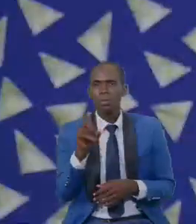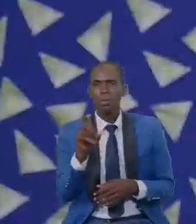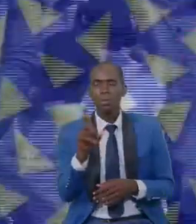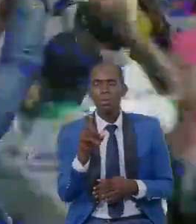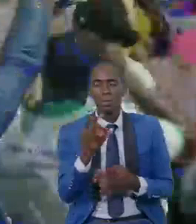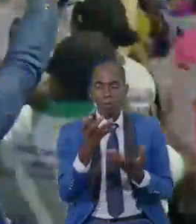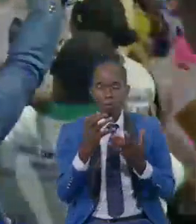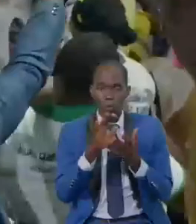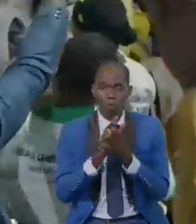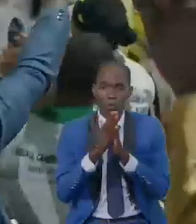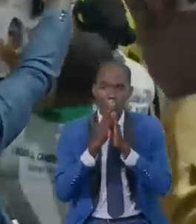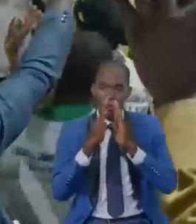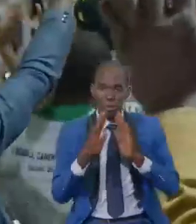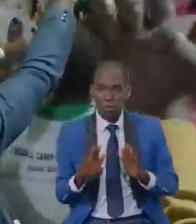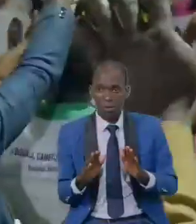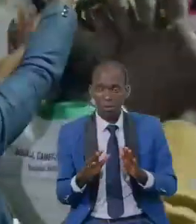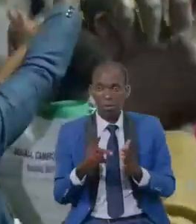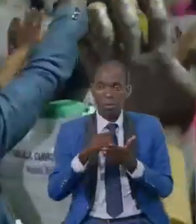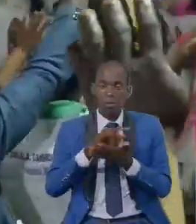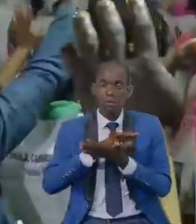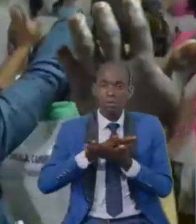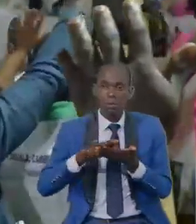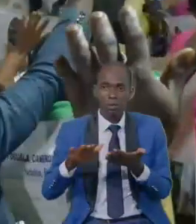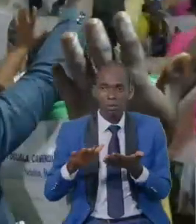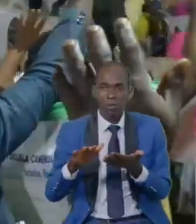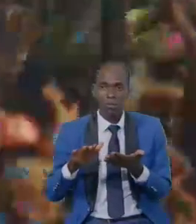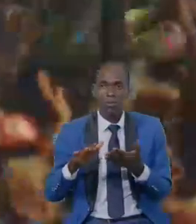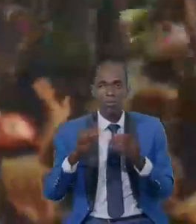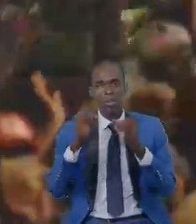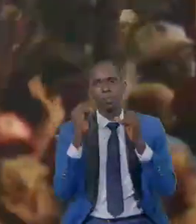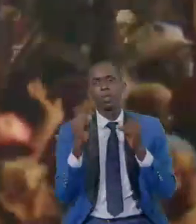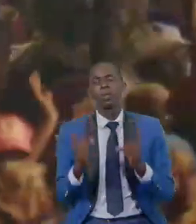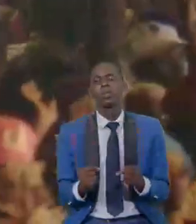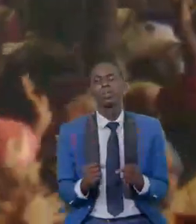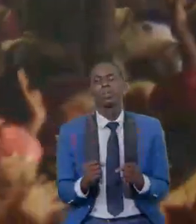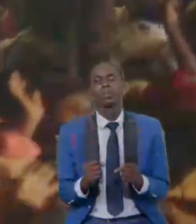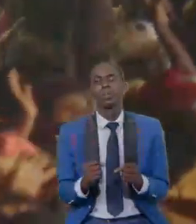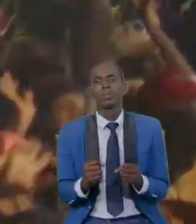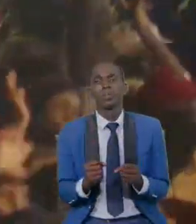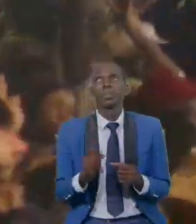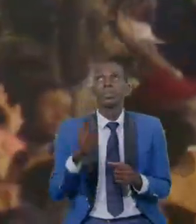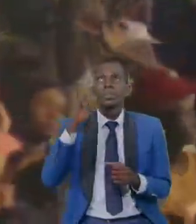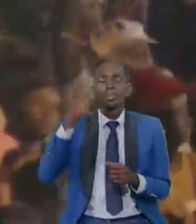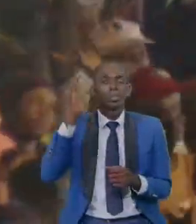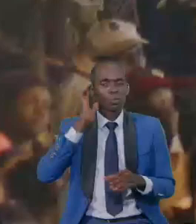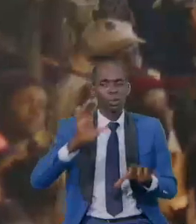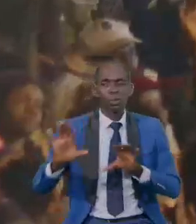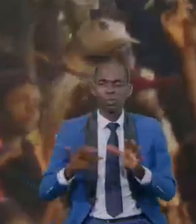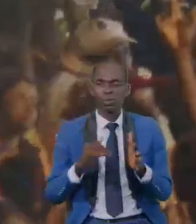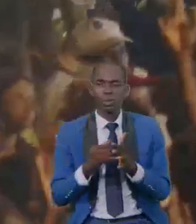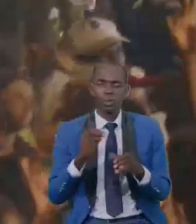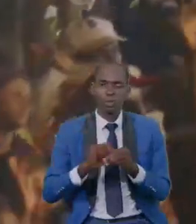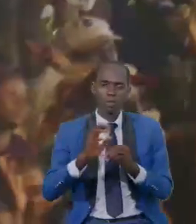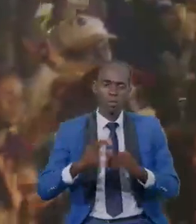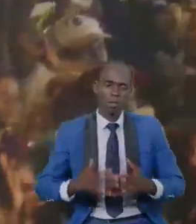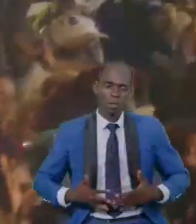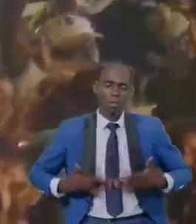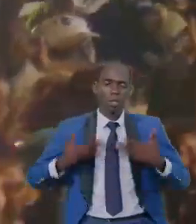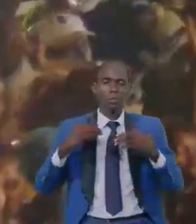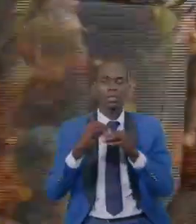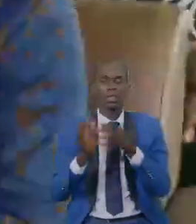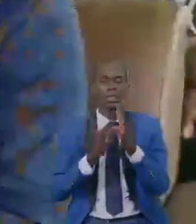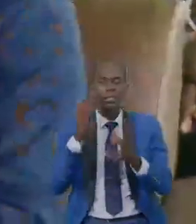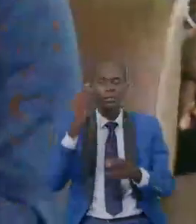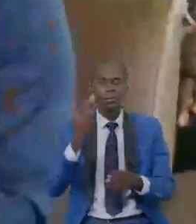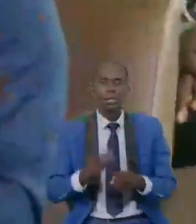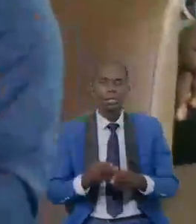Peace. Purity. Power. It'll fulfill in your life in Jesus'